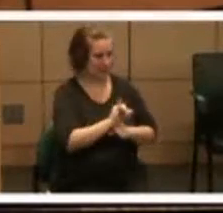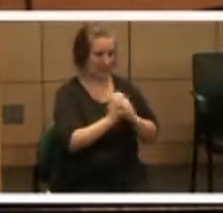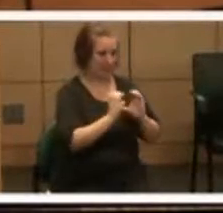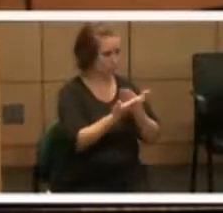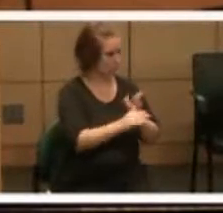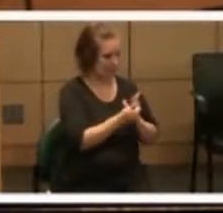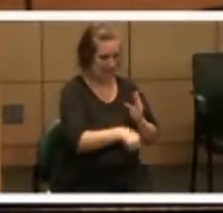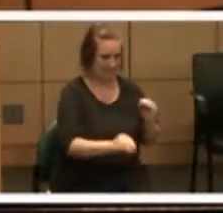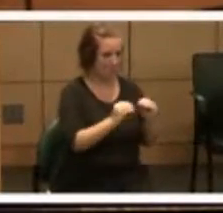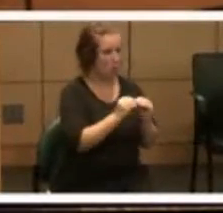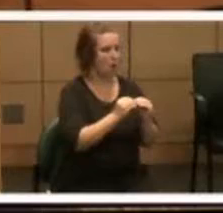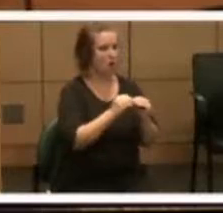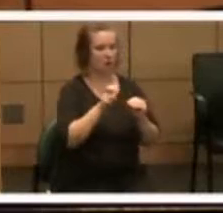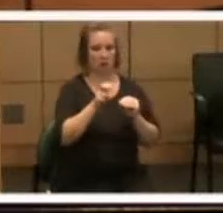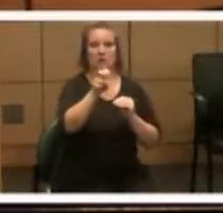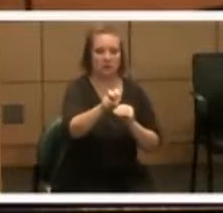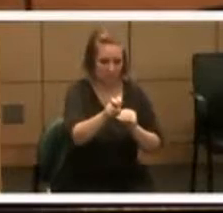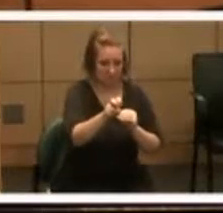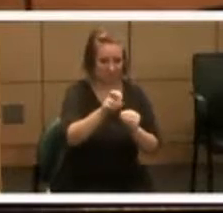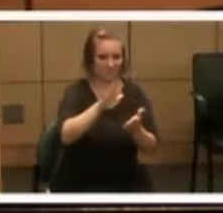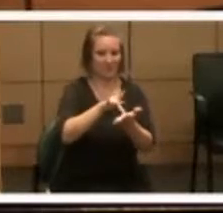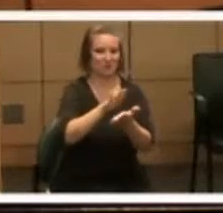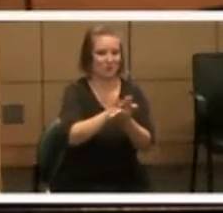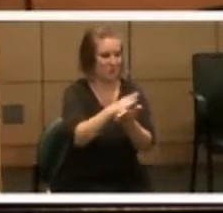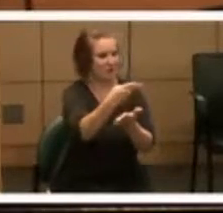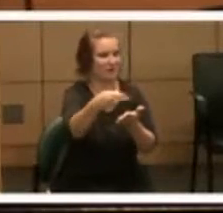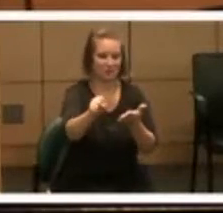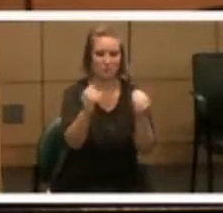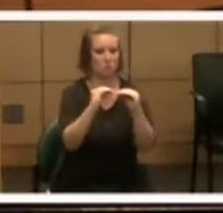they enter more challenging listening environments.